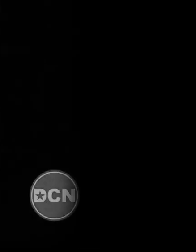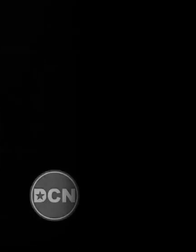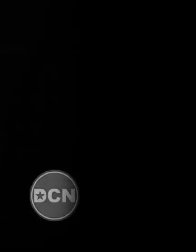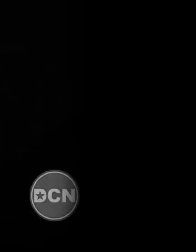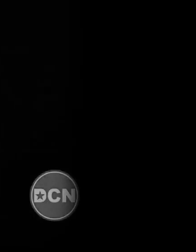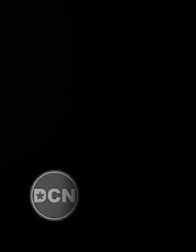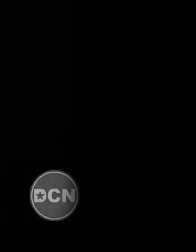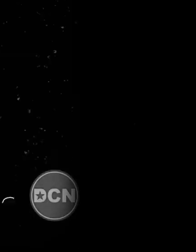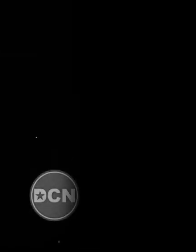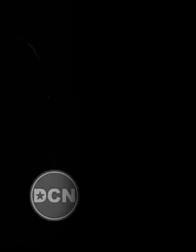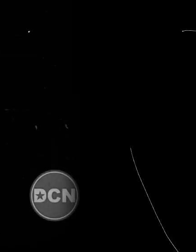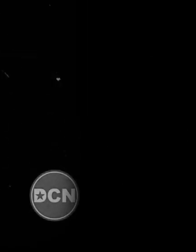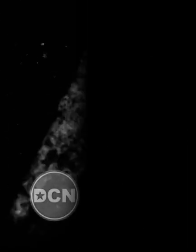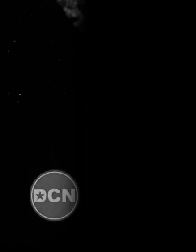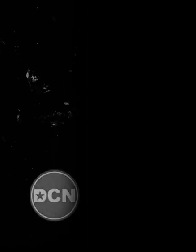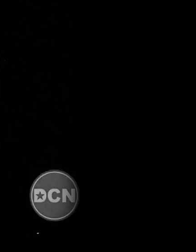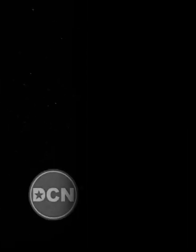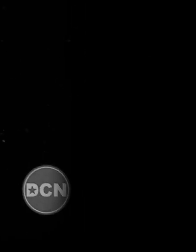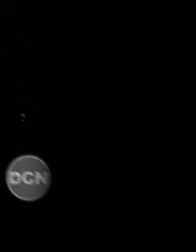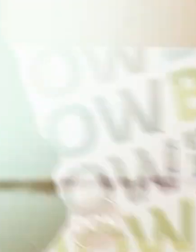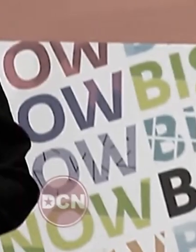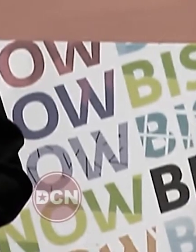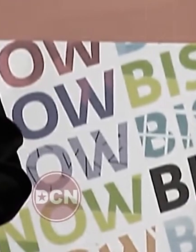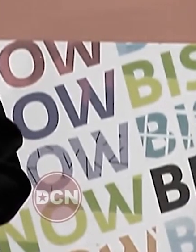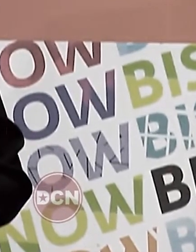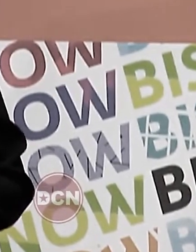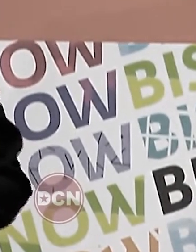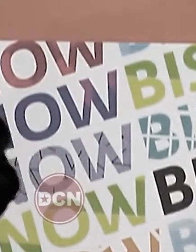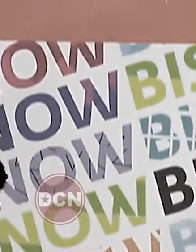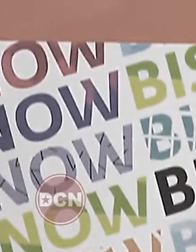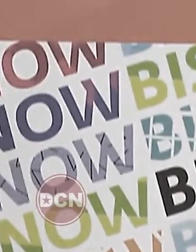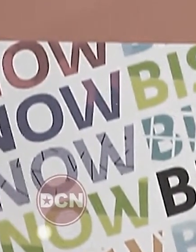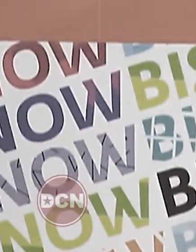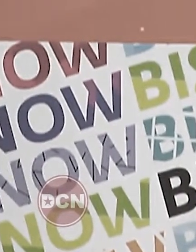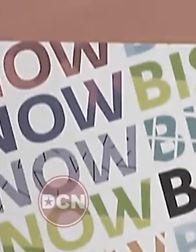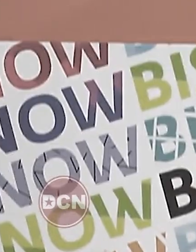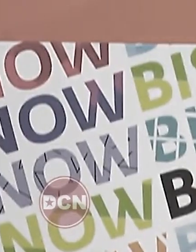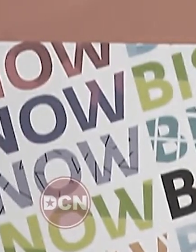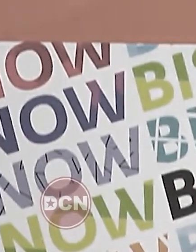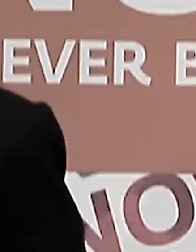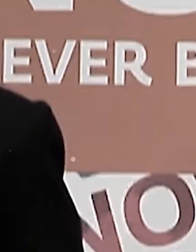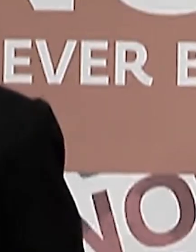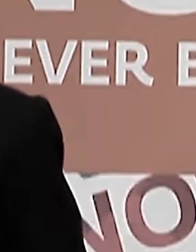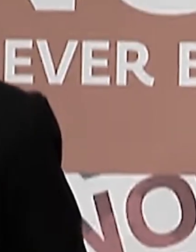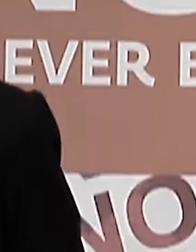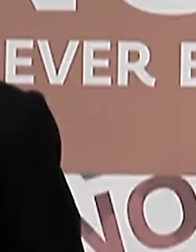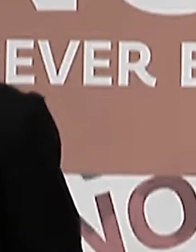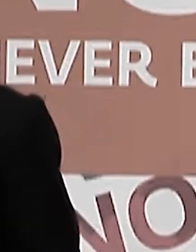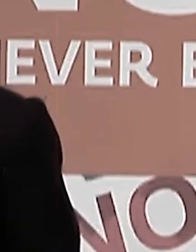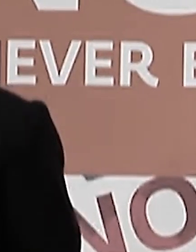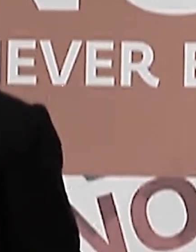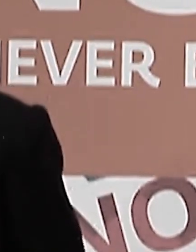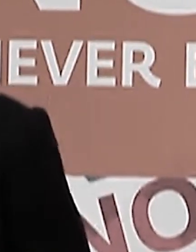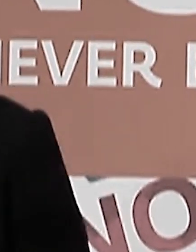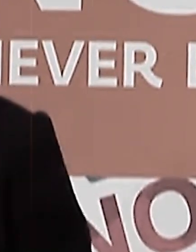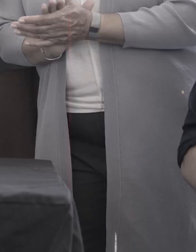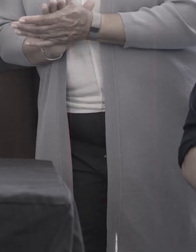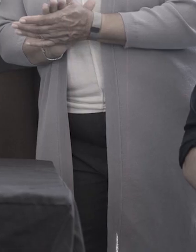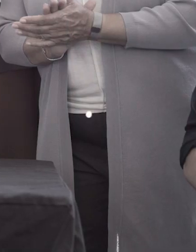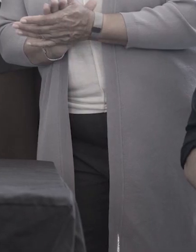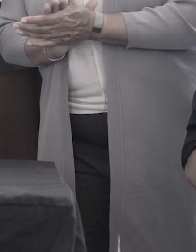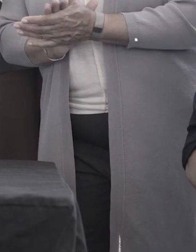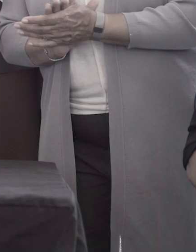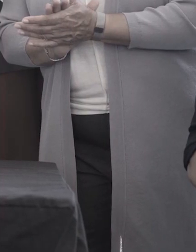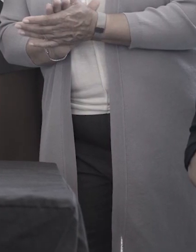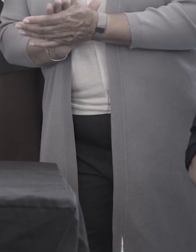What does it mean to make a promise and deliver? I made a lot of promises about affordable housing, but I won't be able to do it alone.